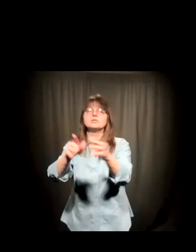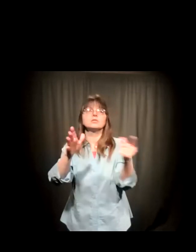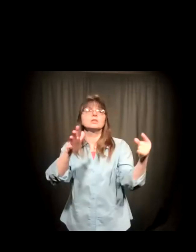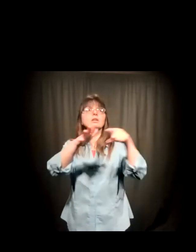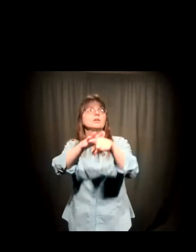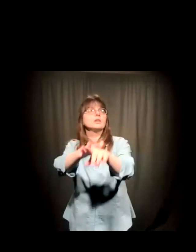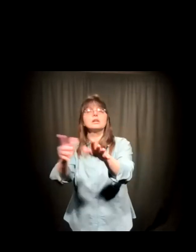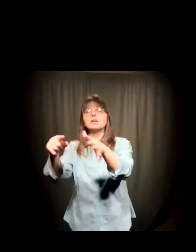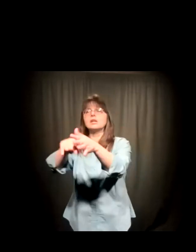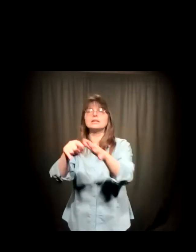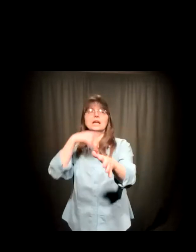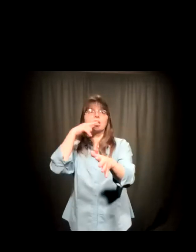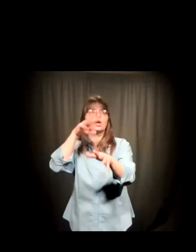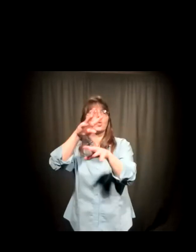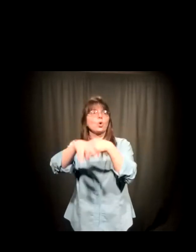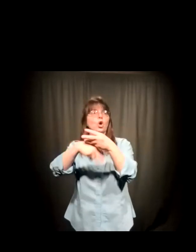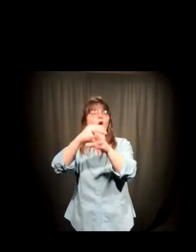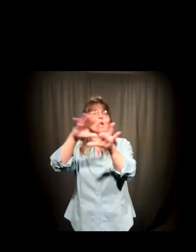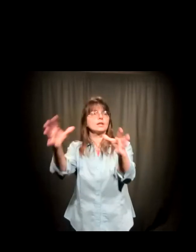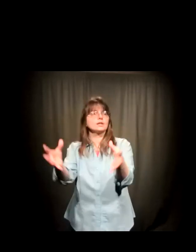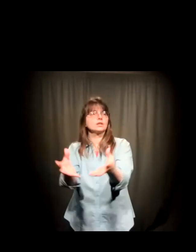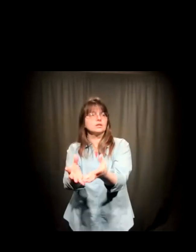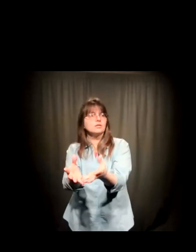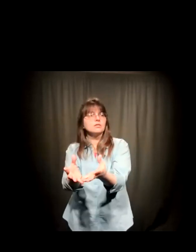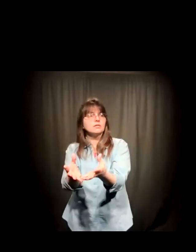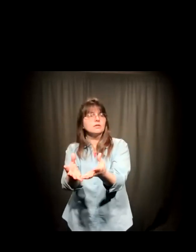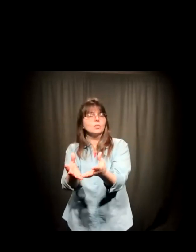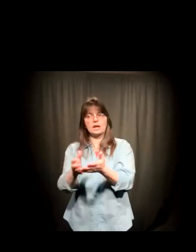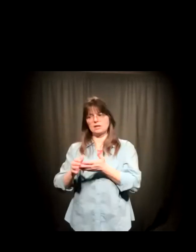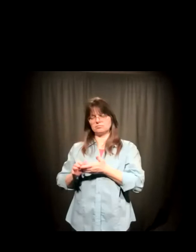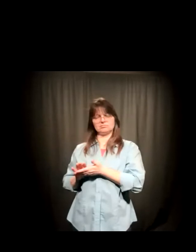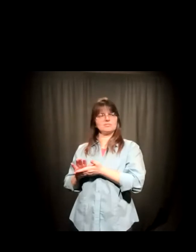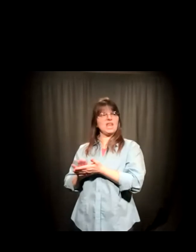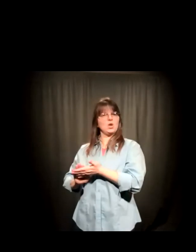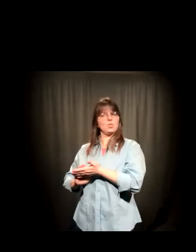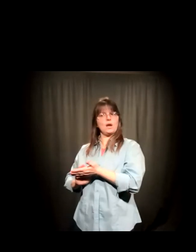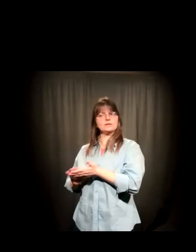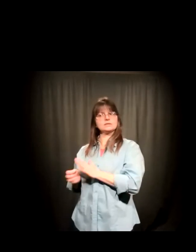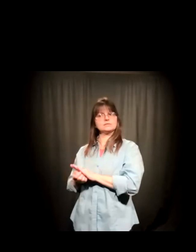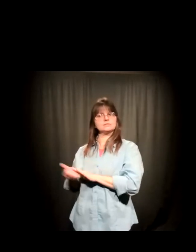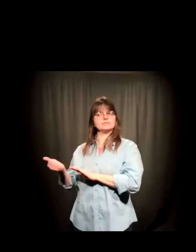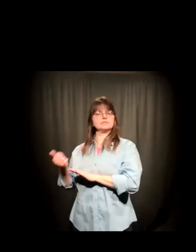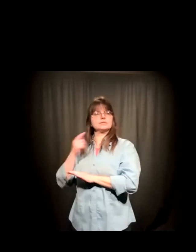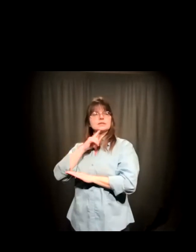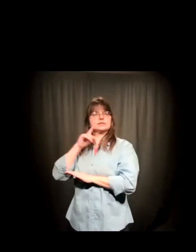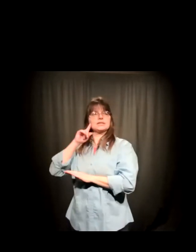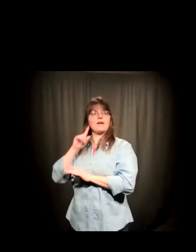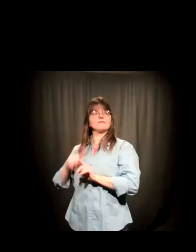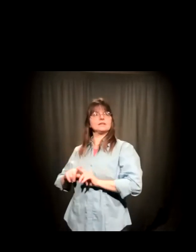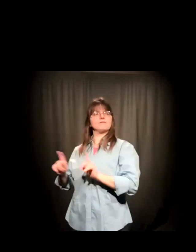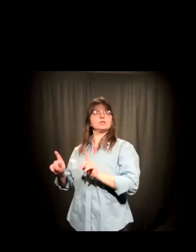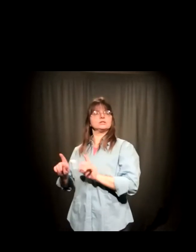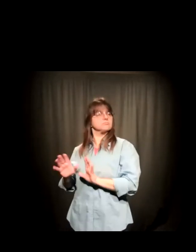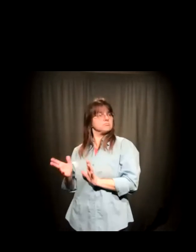erased. This is what they wanted for deaf people. The fact that this was not what deaf people